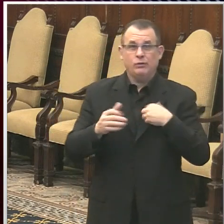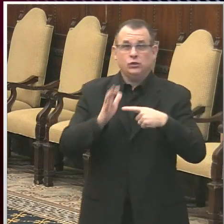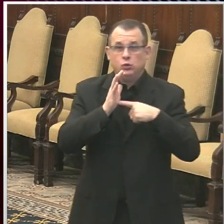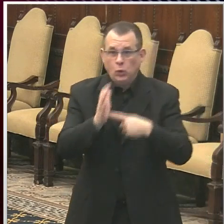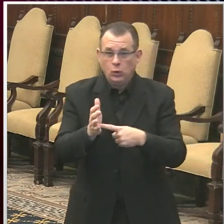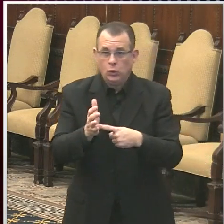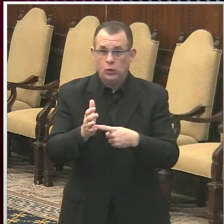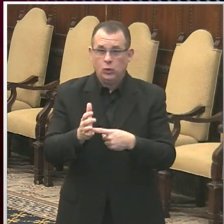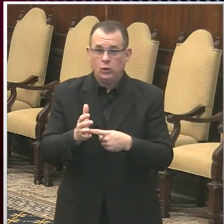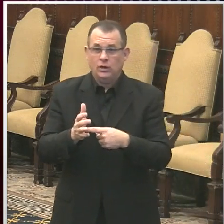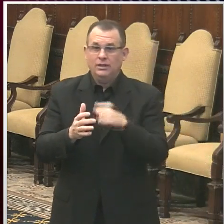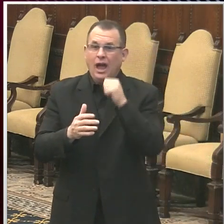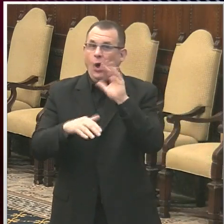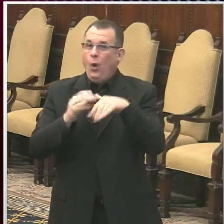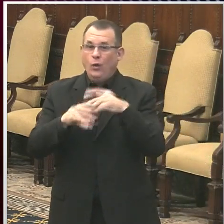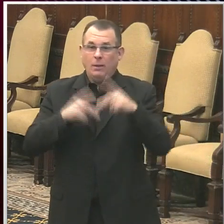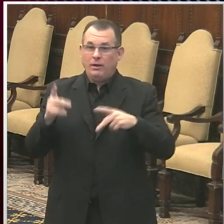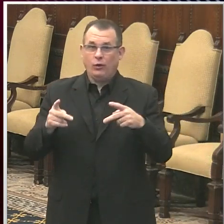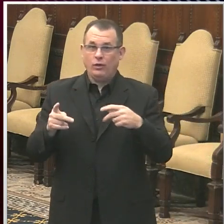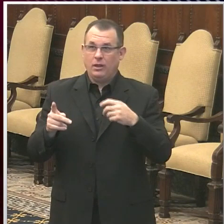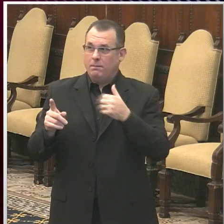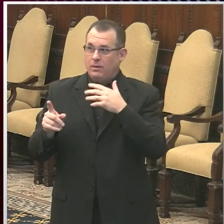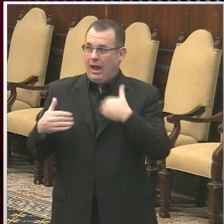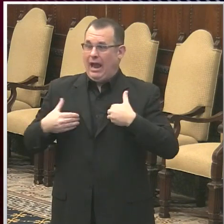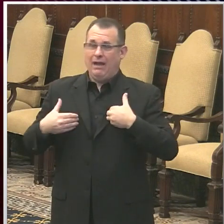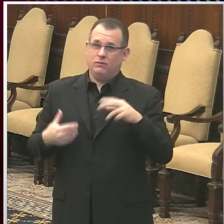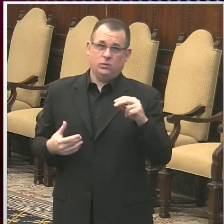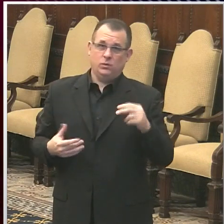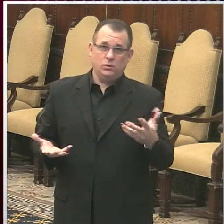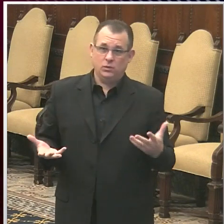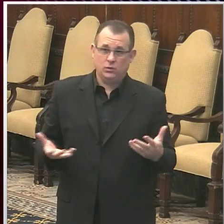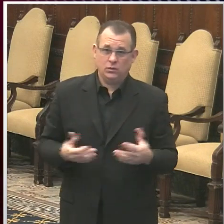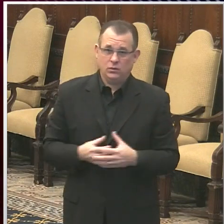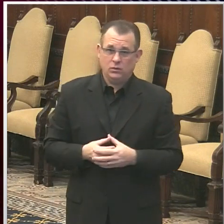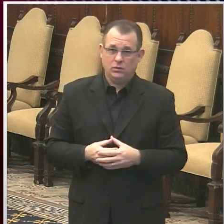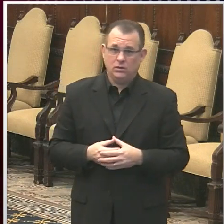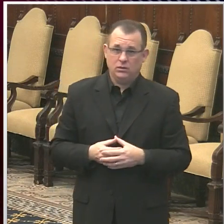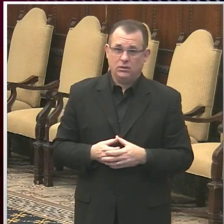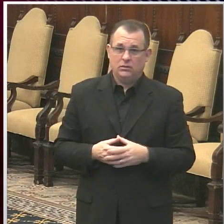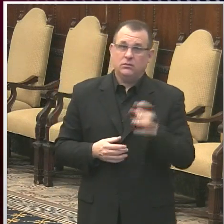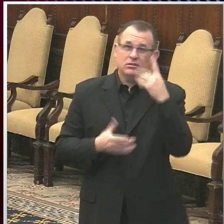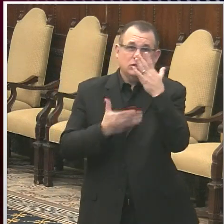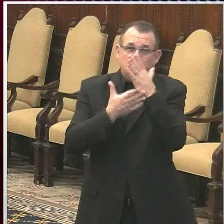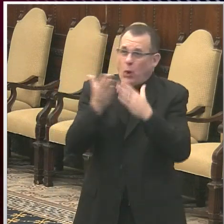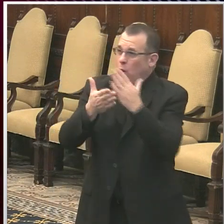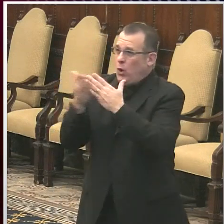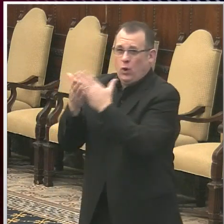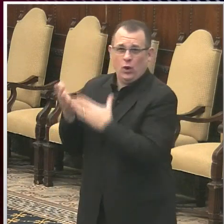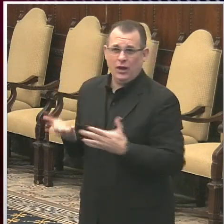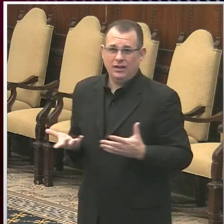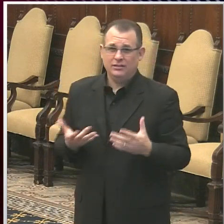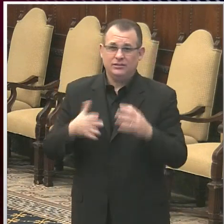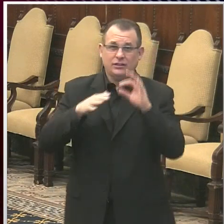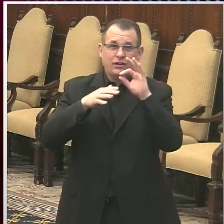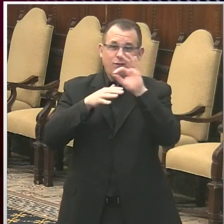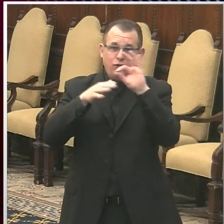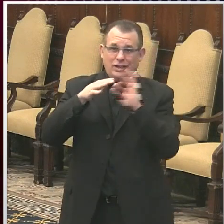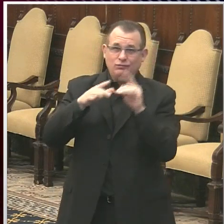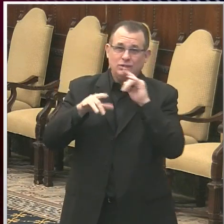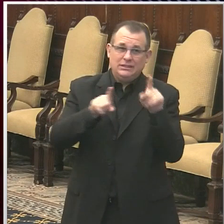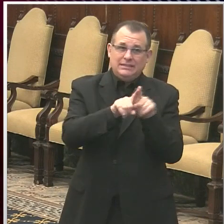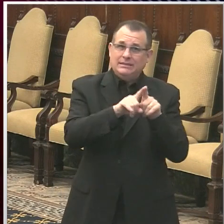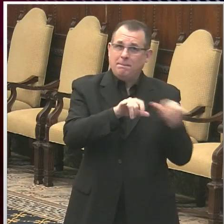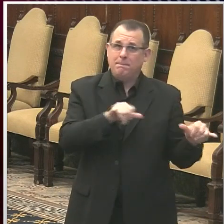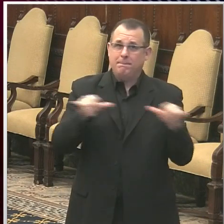suggest that these are all the people with the infection in the city. This is our fraction, but if that fraction is consistent, then we can still use that to track